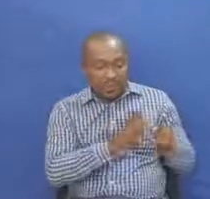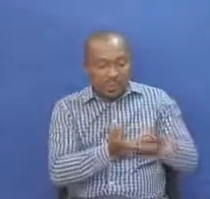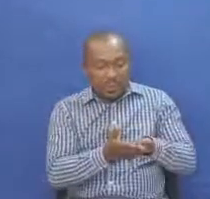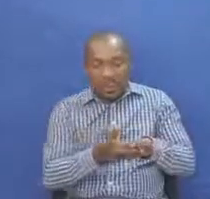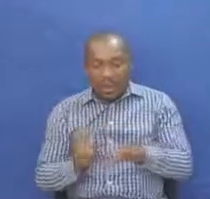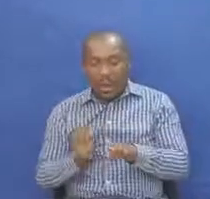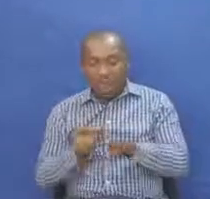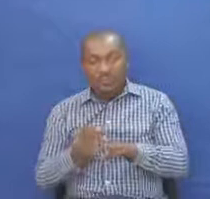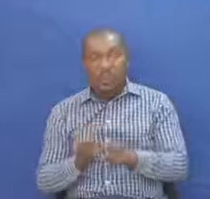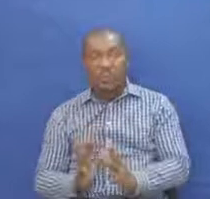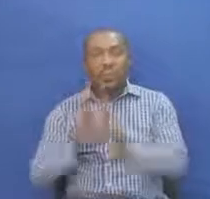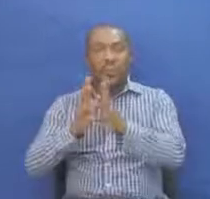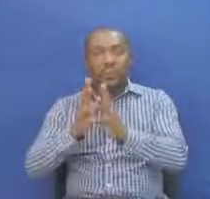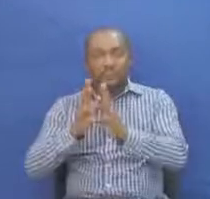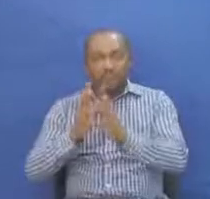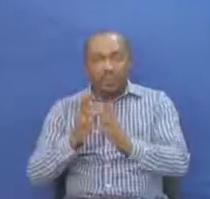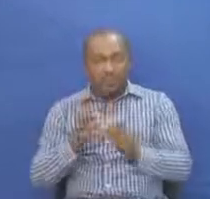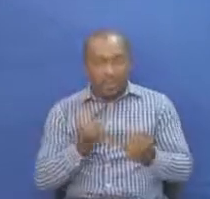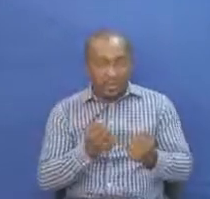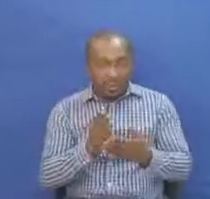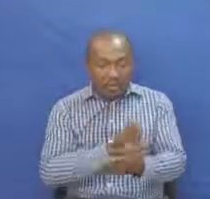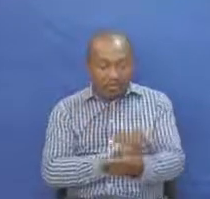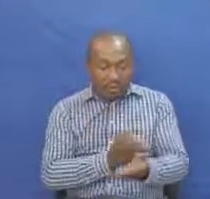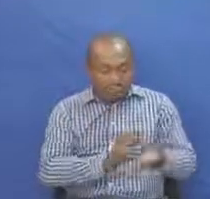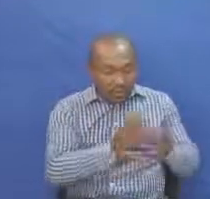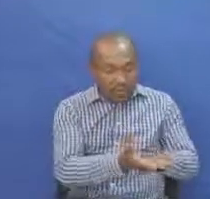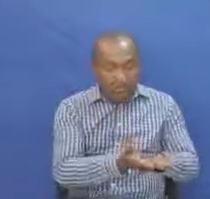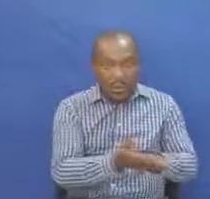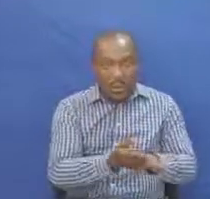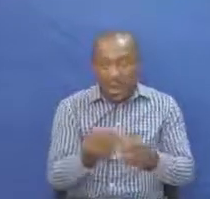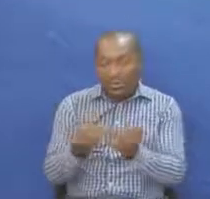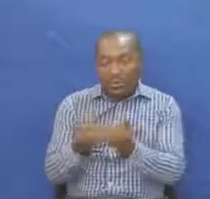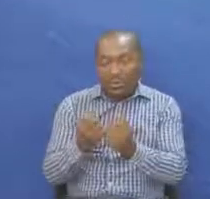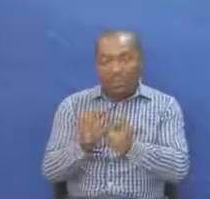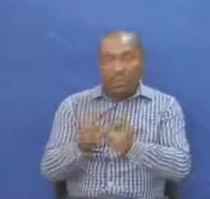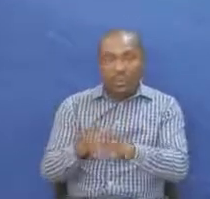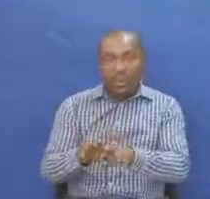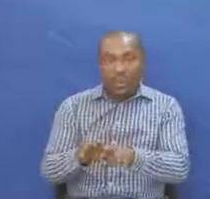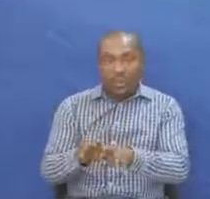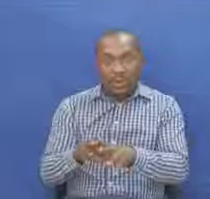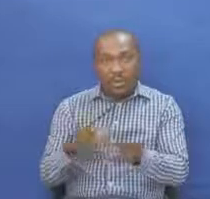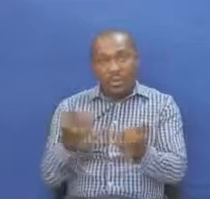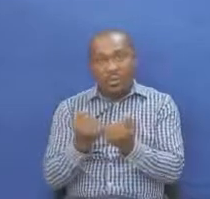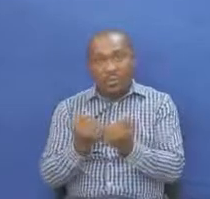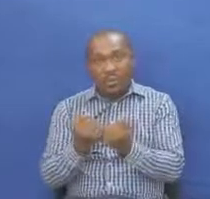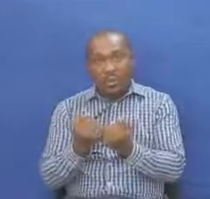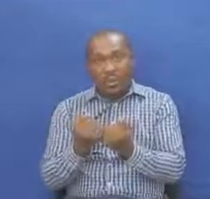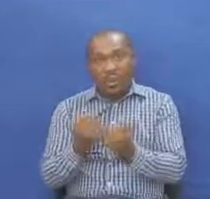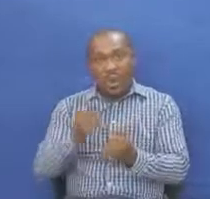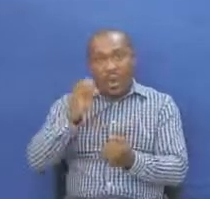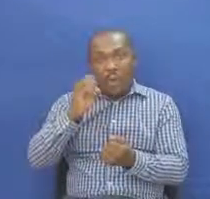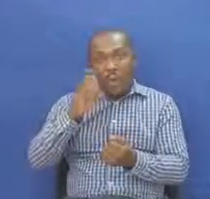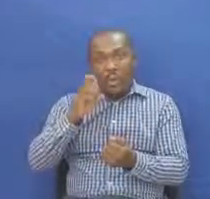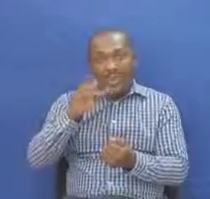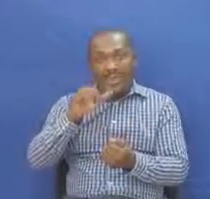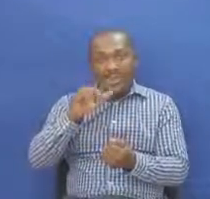killed, we must produce another new cells so as the transportation of oxygen to take place, right?